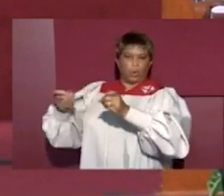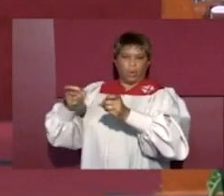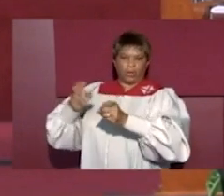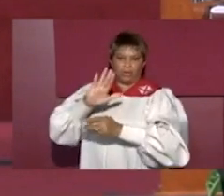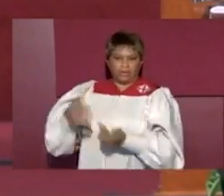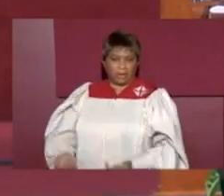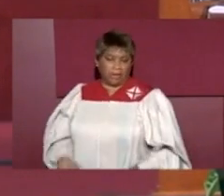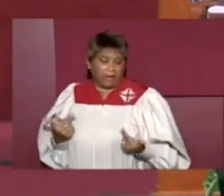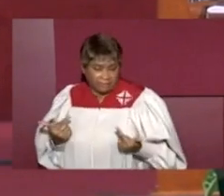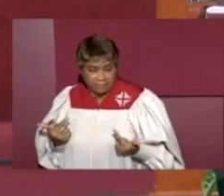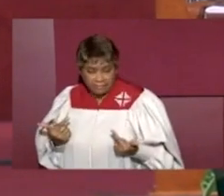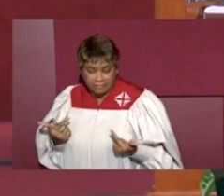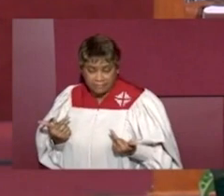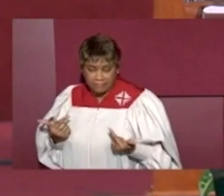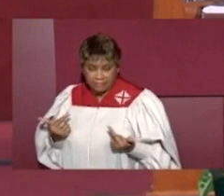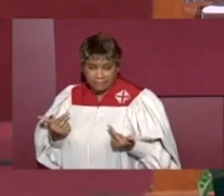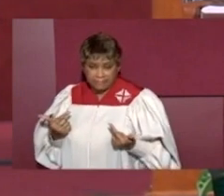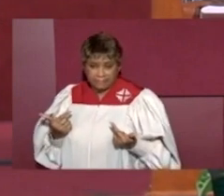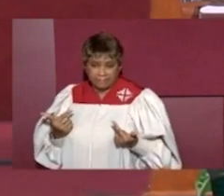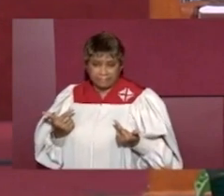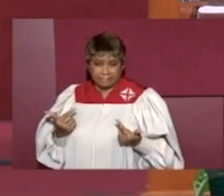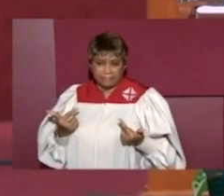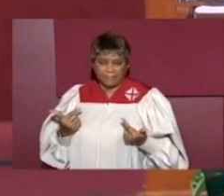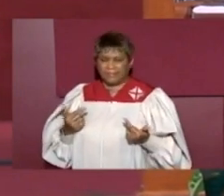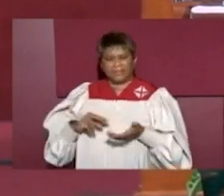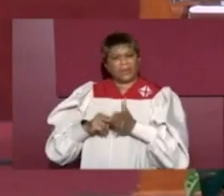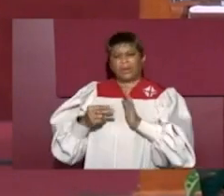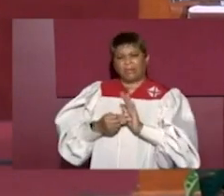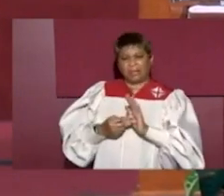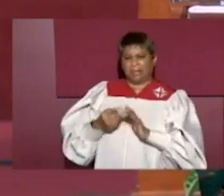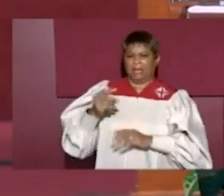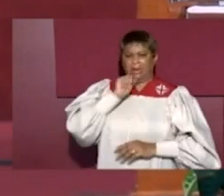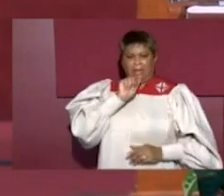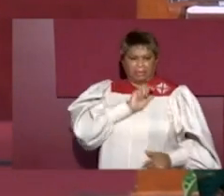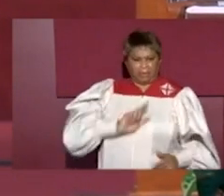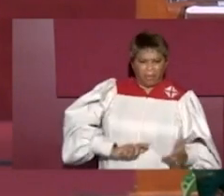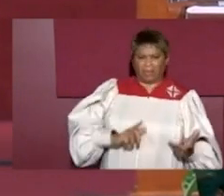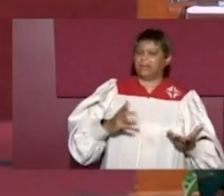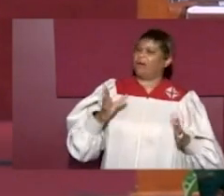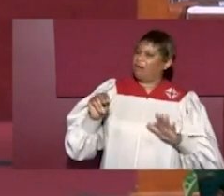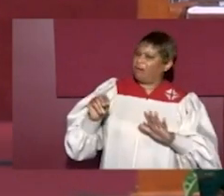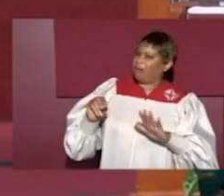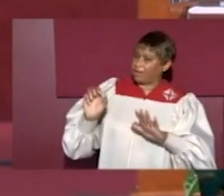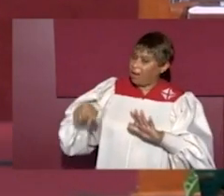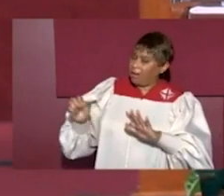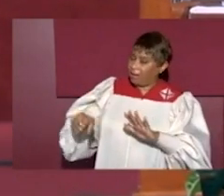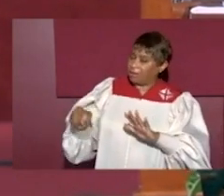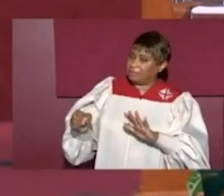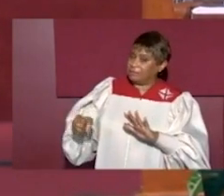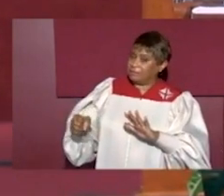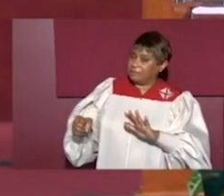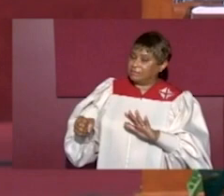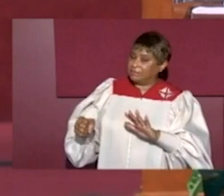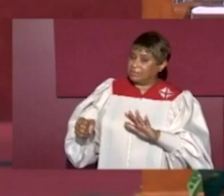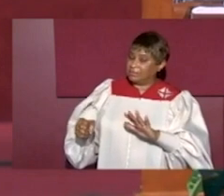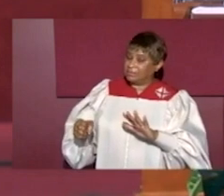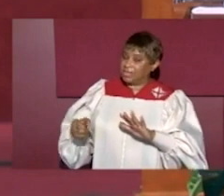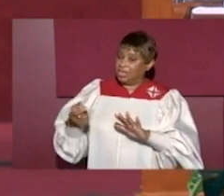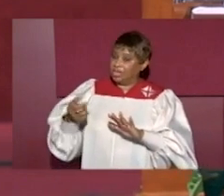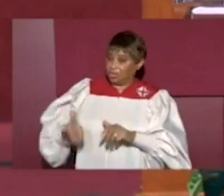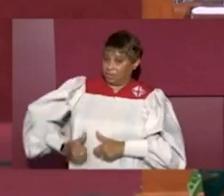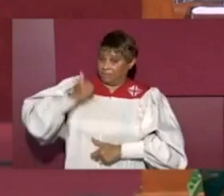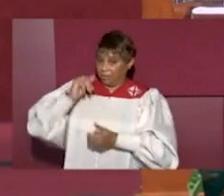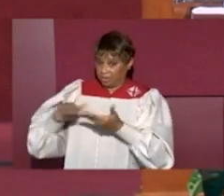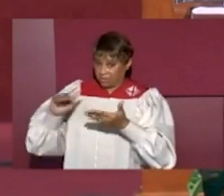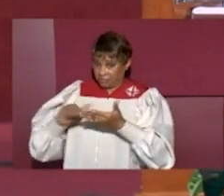It makes them the Lord of your life. What do you mean they ain't the Lord of my life? Yes, because the fact that you won't forgive